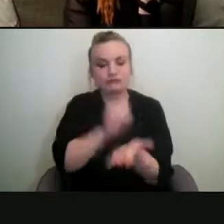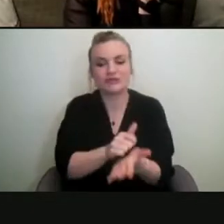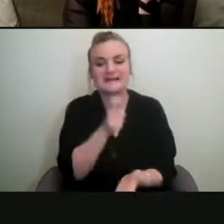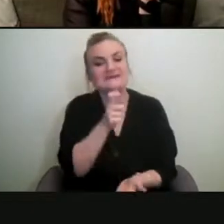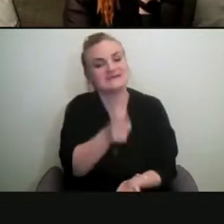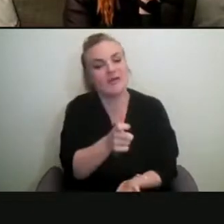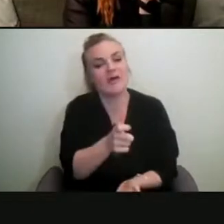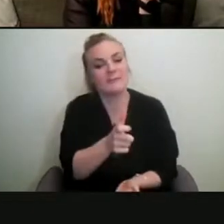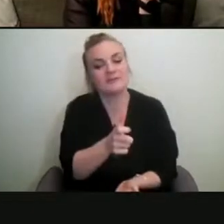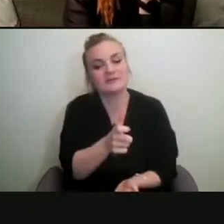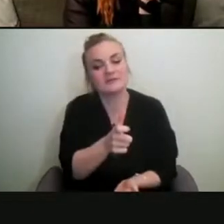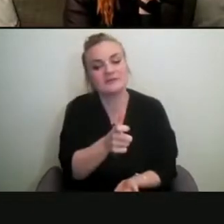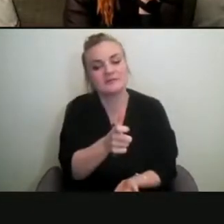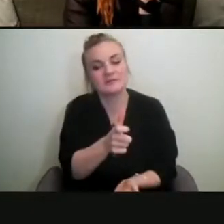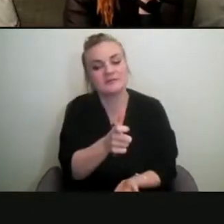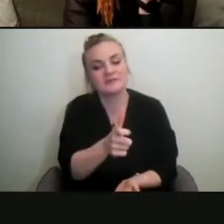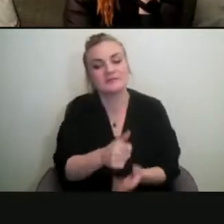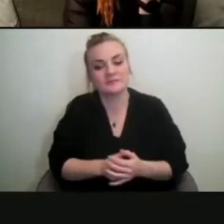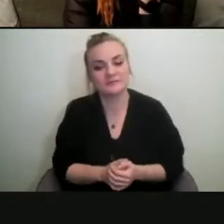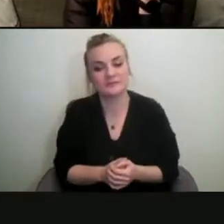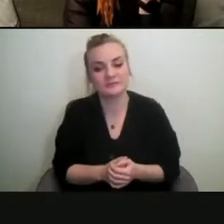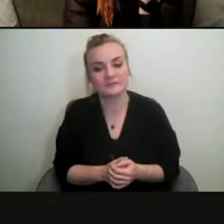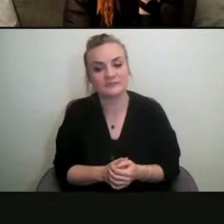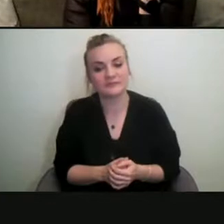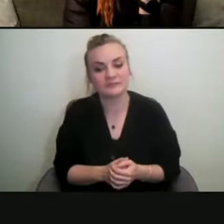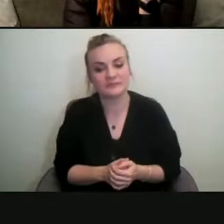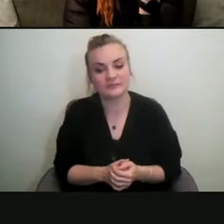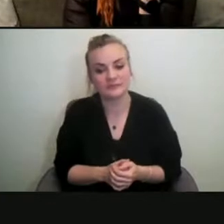to be more accessible.